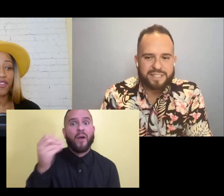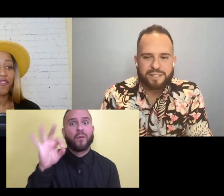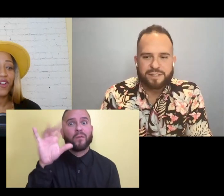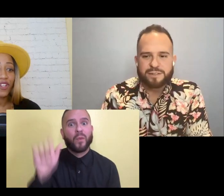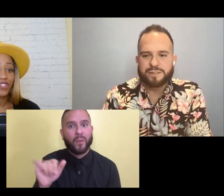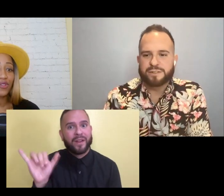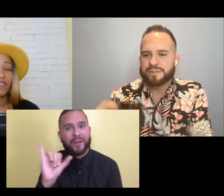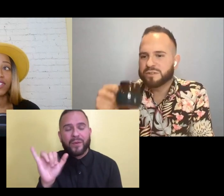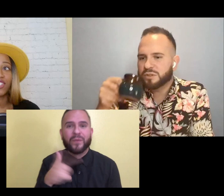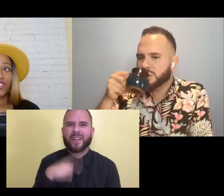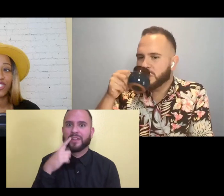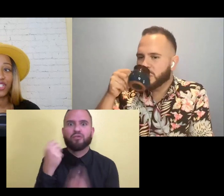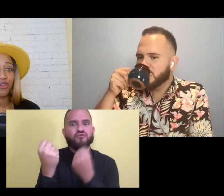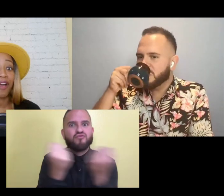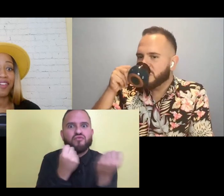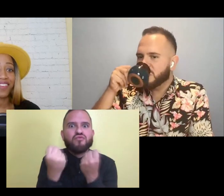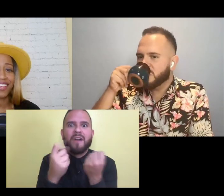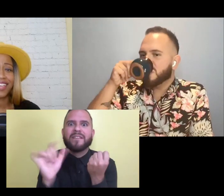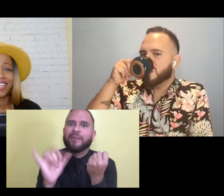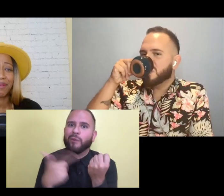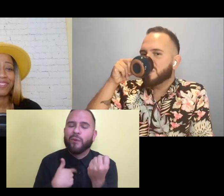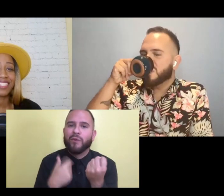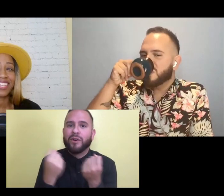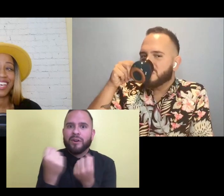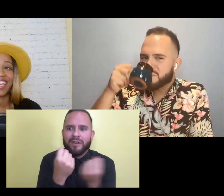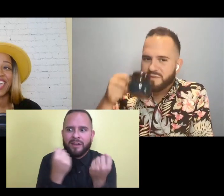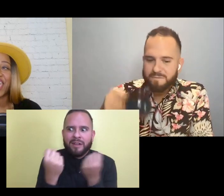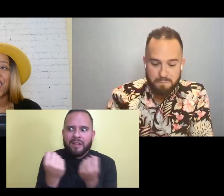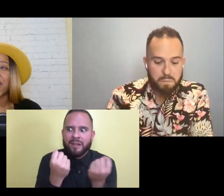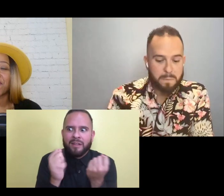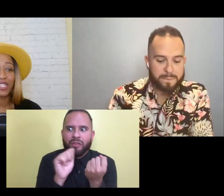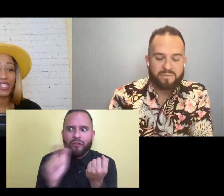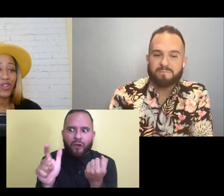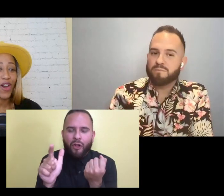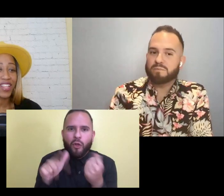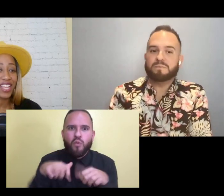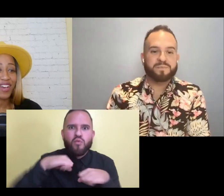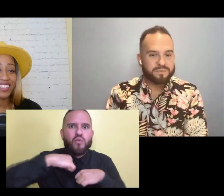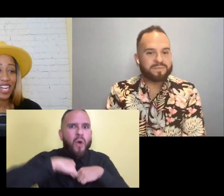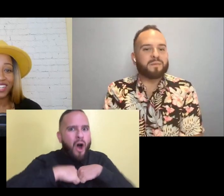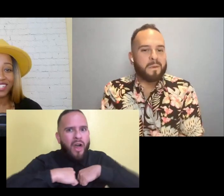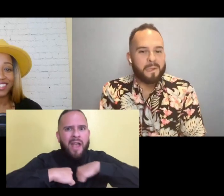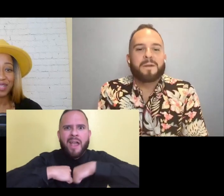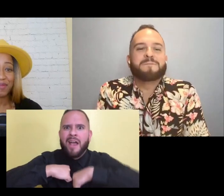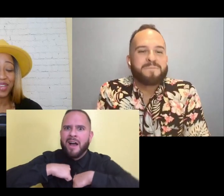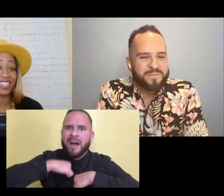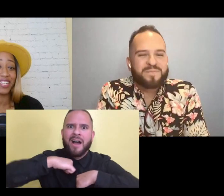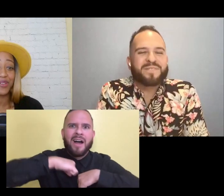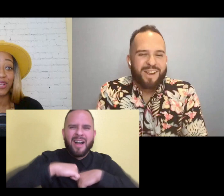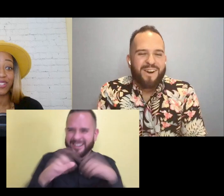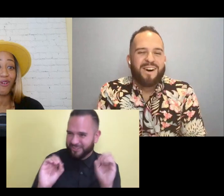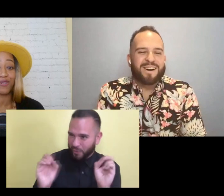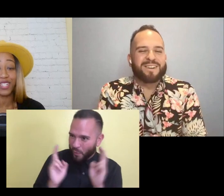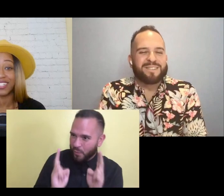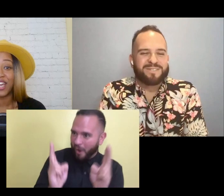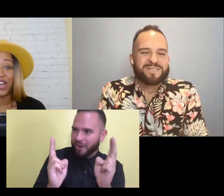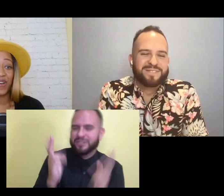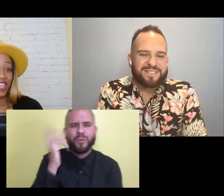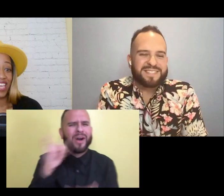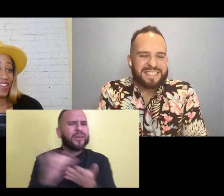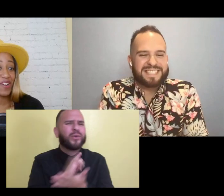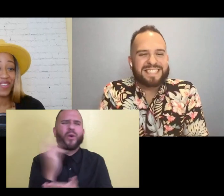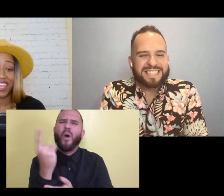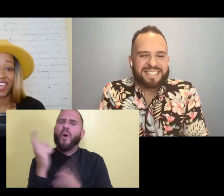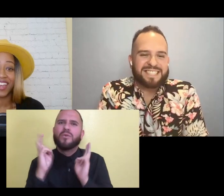go to Florida too, even just the driving, I'm just like, everyone's crawling. Like, you guys not rushing to somewhere? Because in New York, you're just always rushing, going